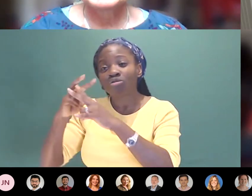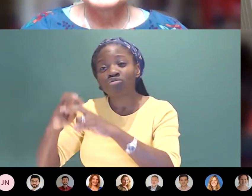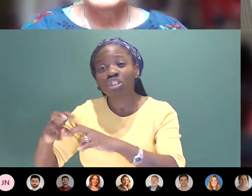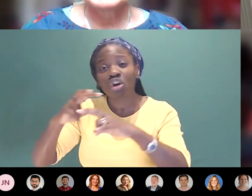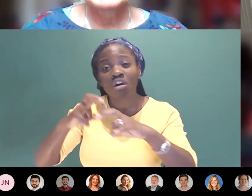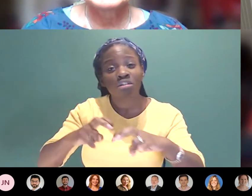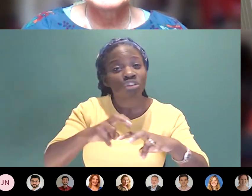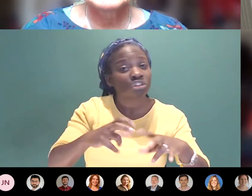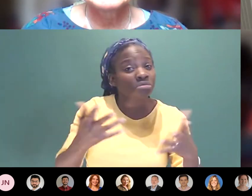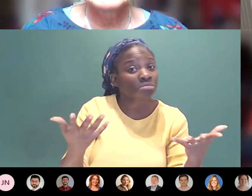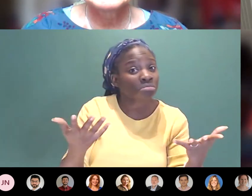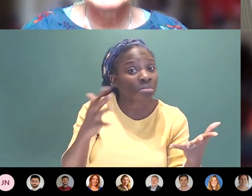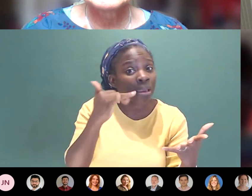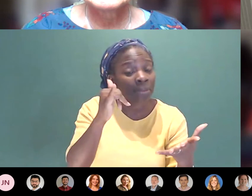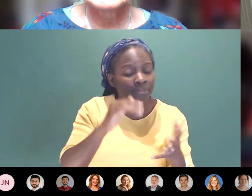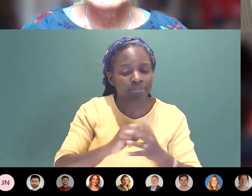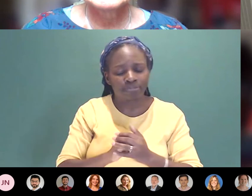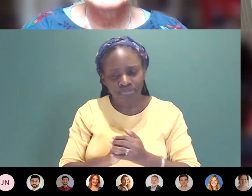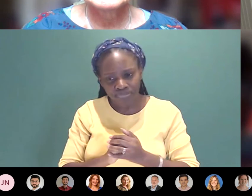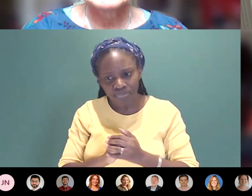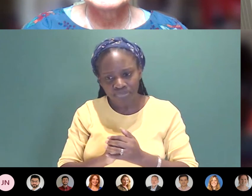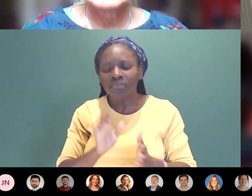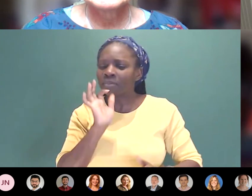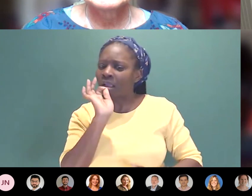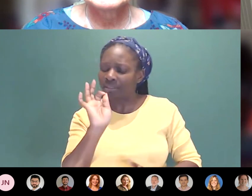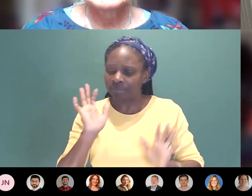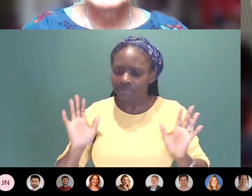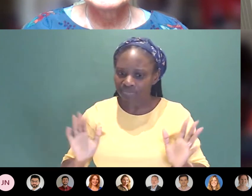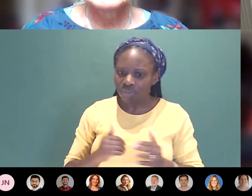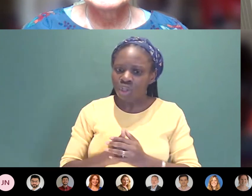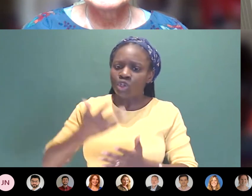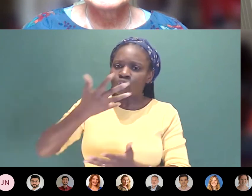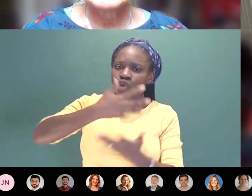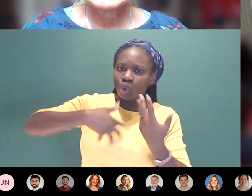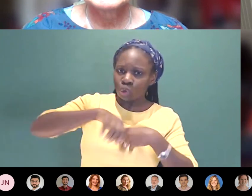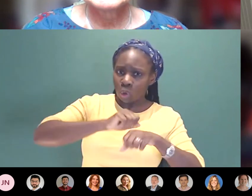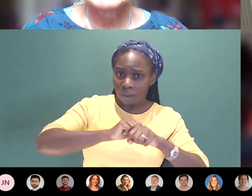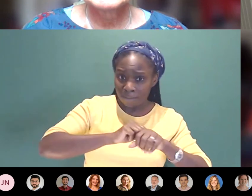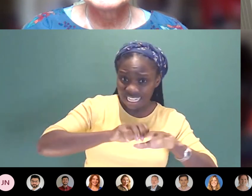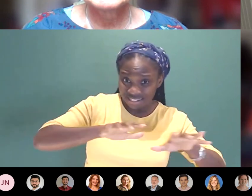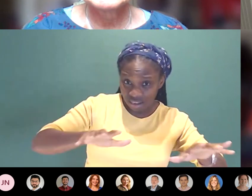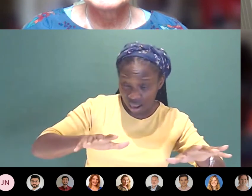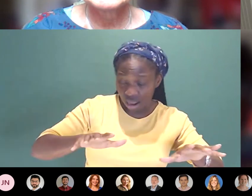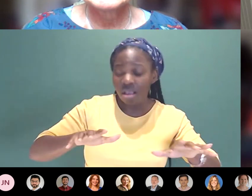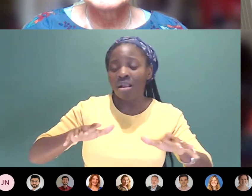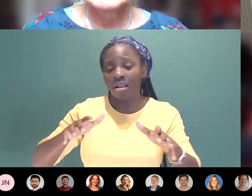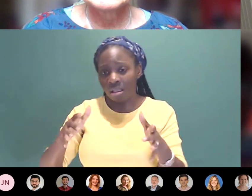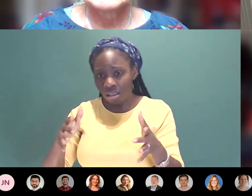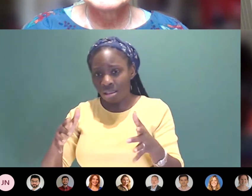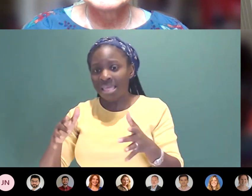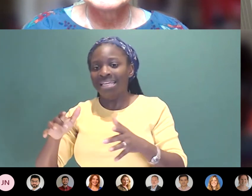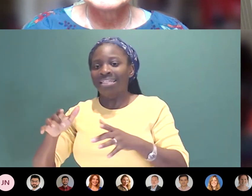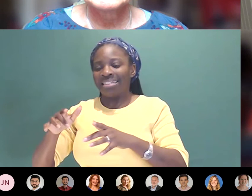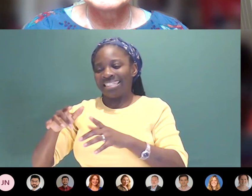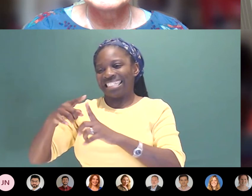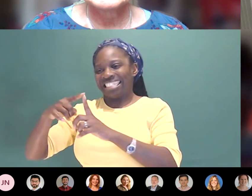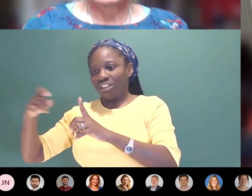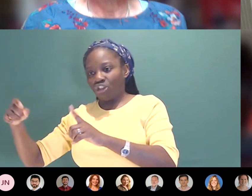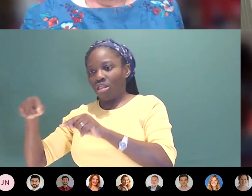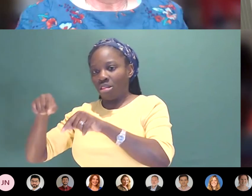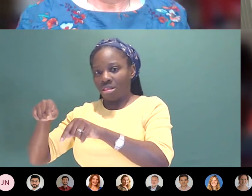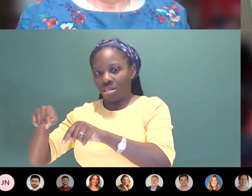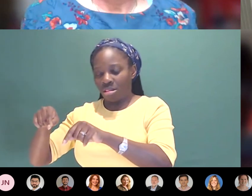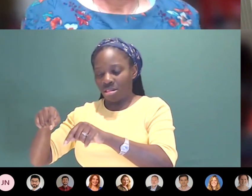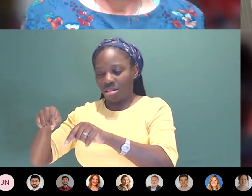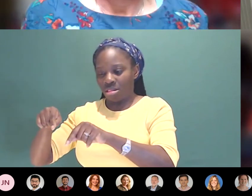As the social media and the digital aspect of current world is really